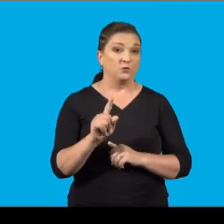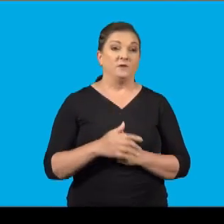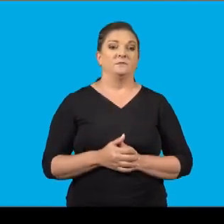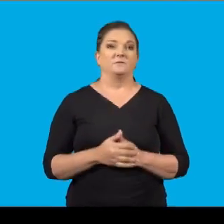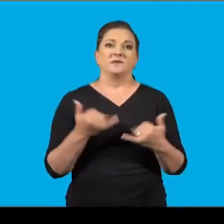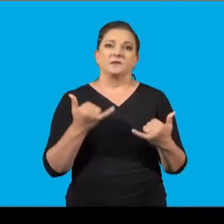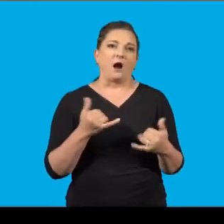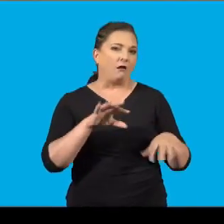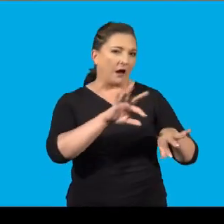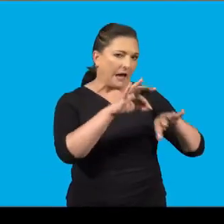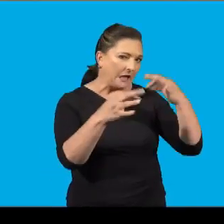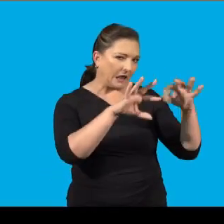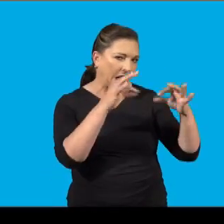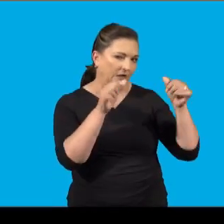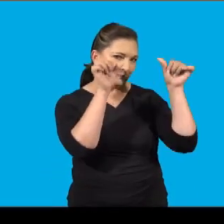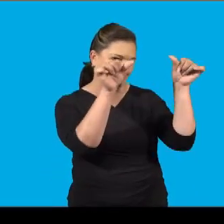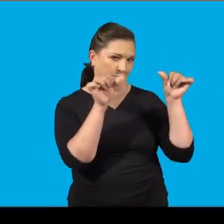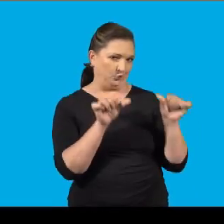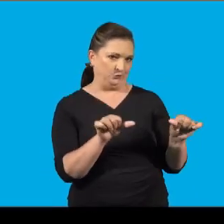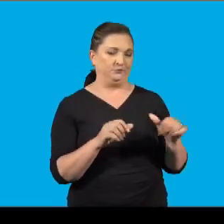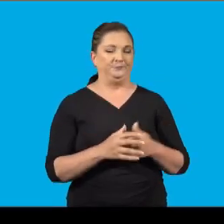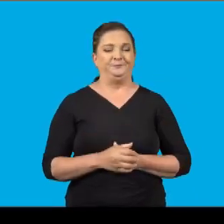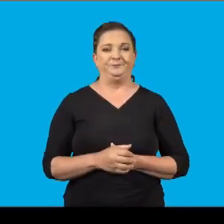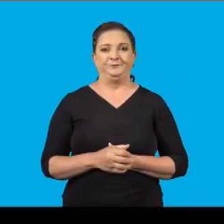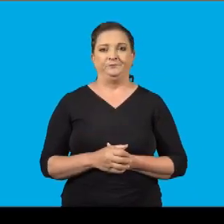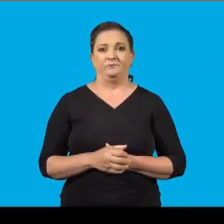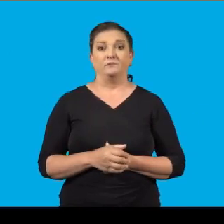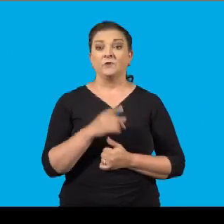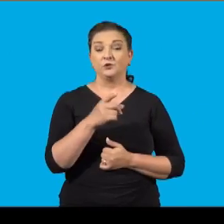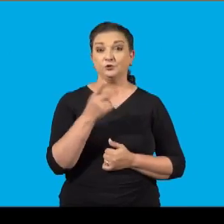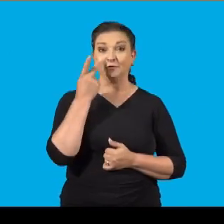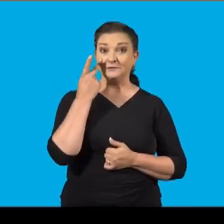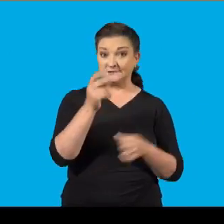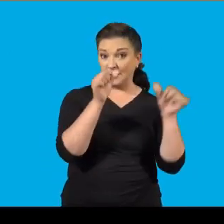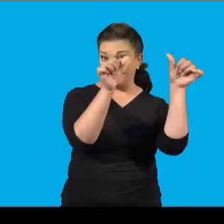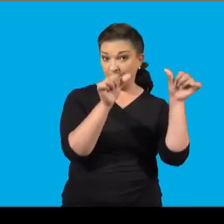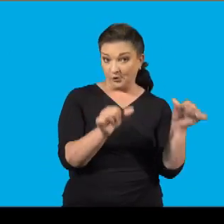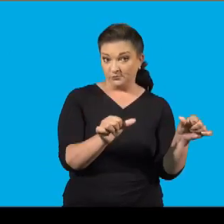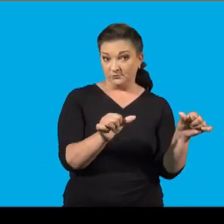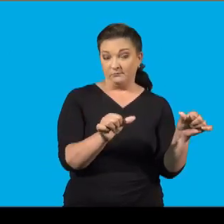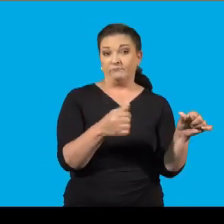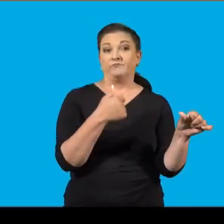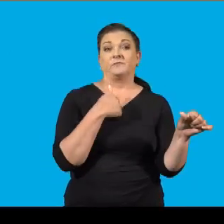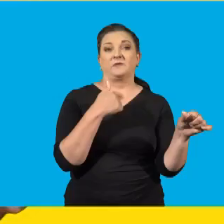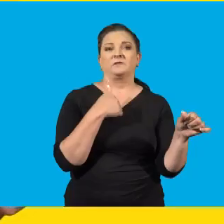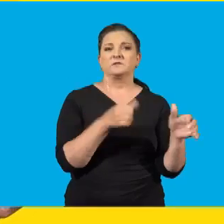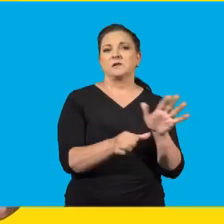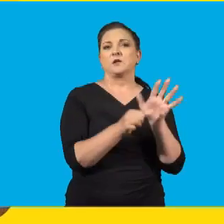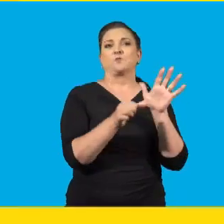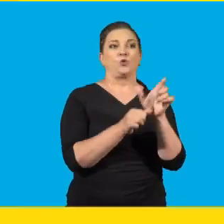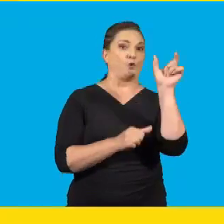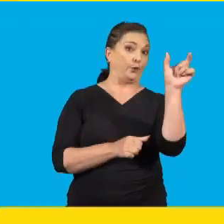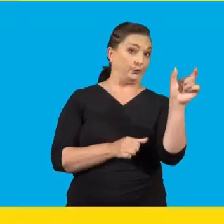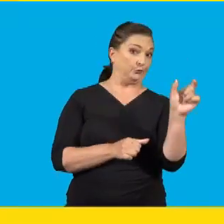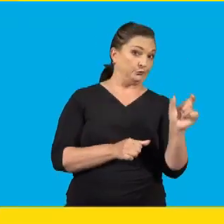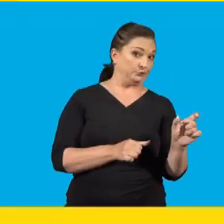skill. This one is how to analyze posters. Now, you've already seen this poster, and I did